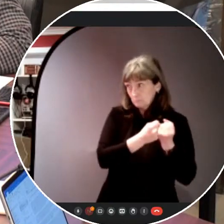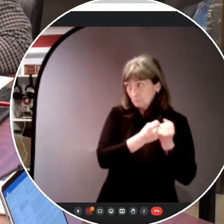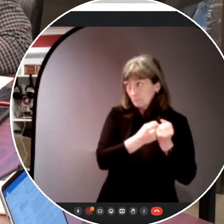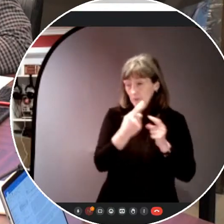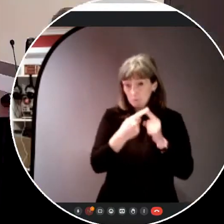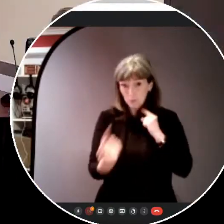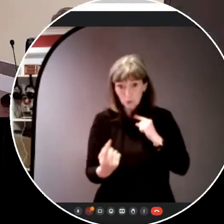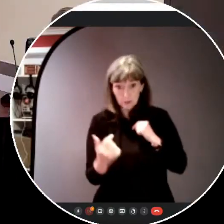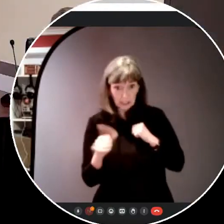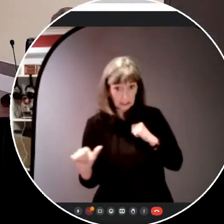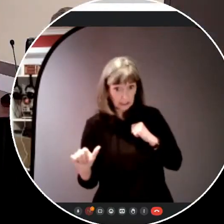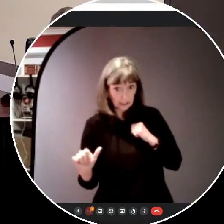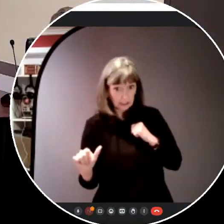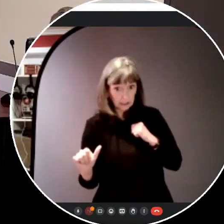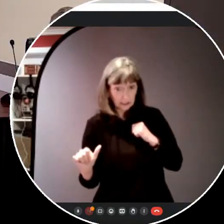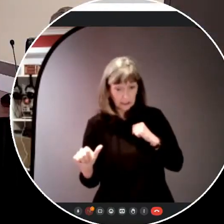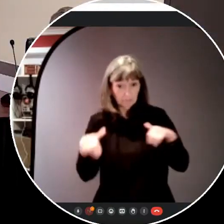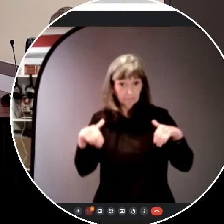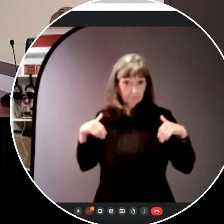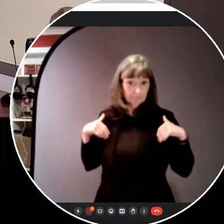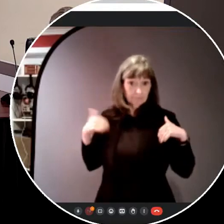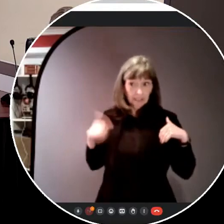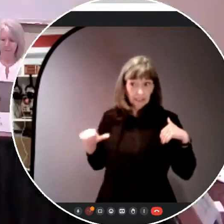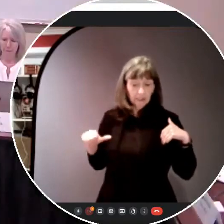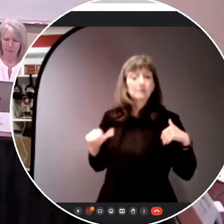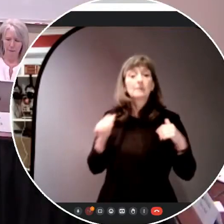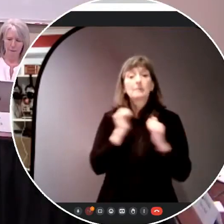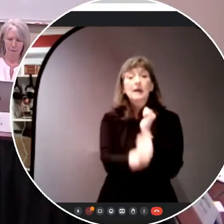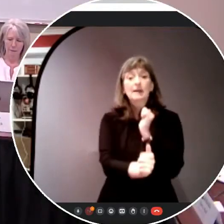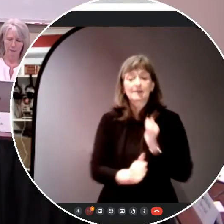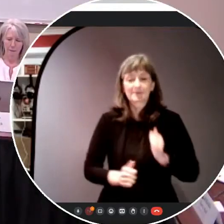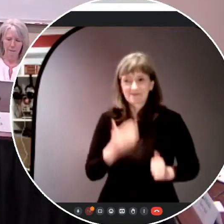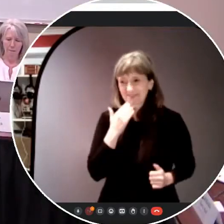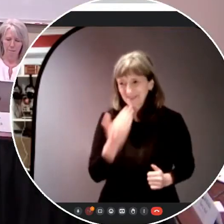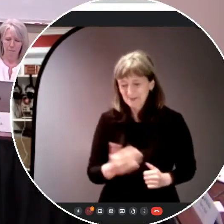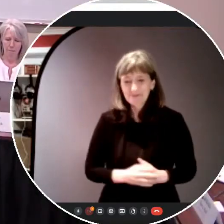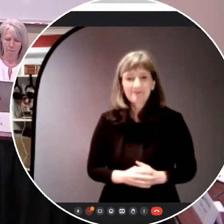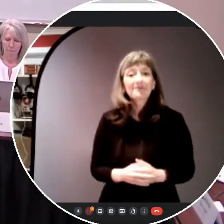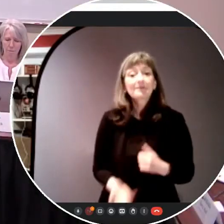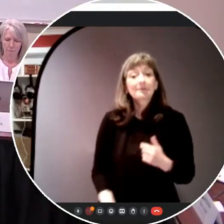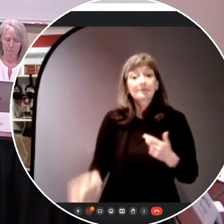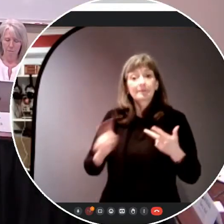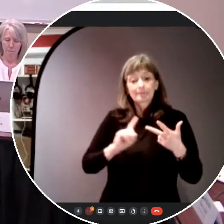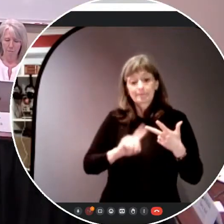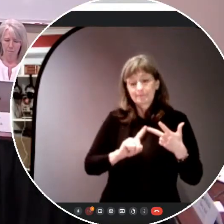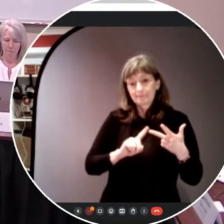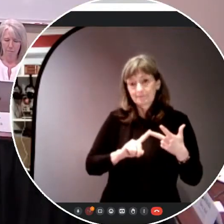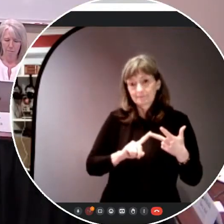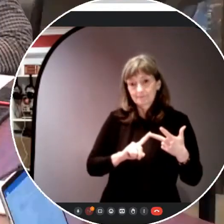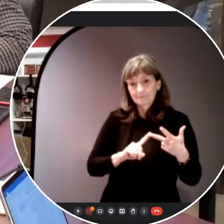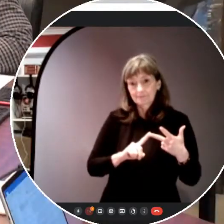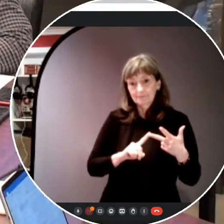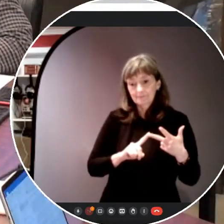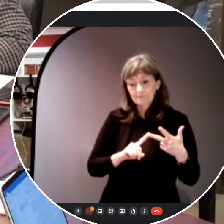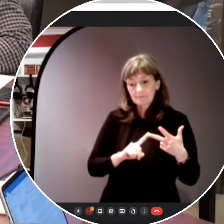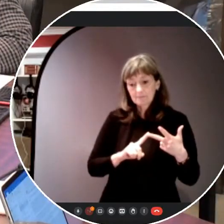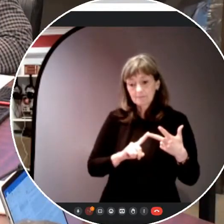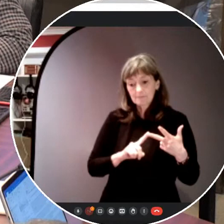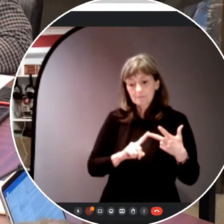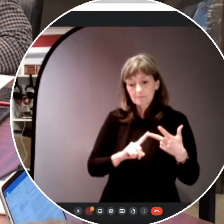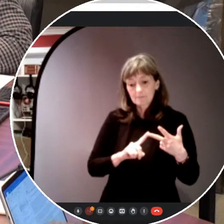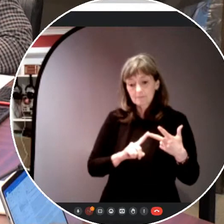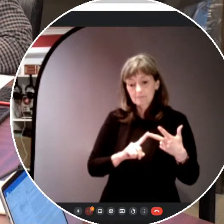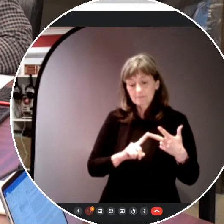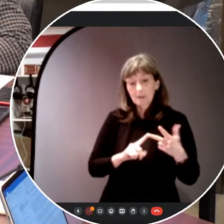opposed? Any abstentions? Carried. Okay, thank you very much. We'll move to the third item on our agenda for today, which is our consideration